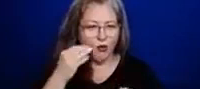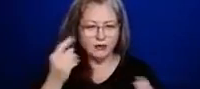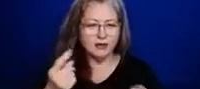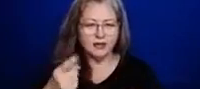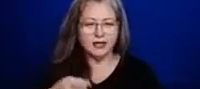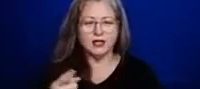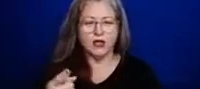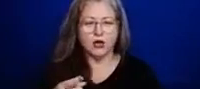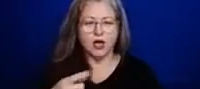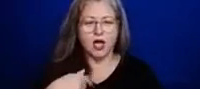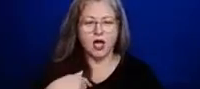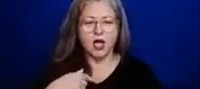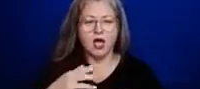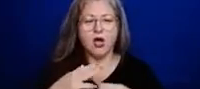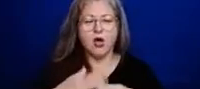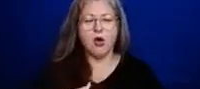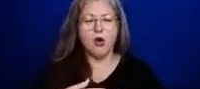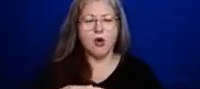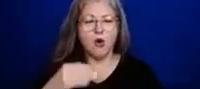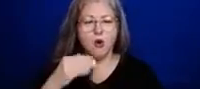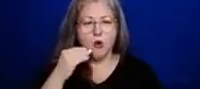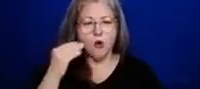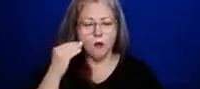home classes. Annette, what is that called? The